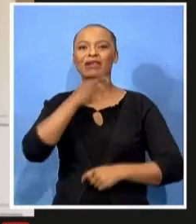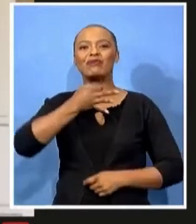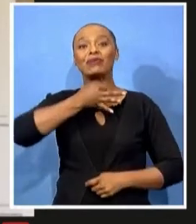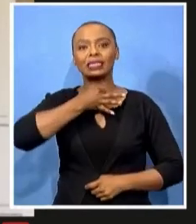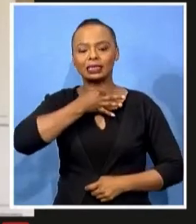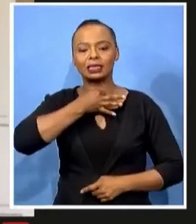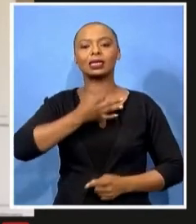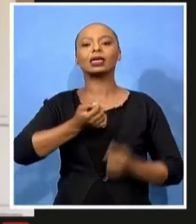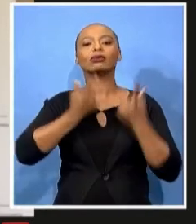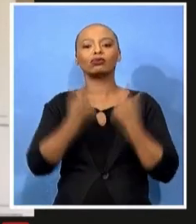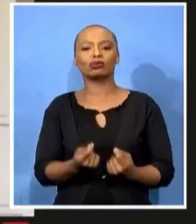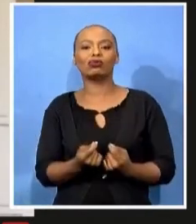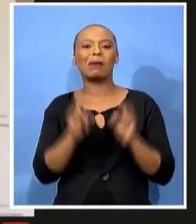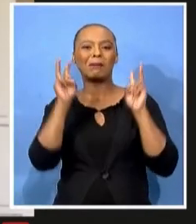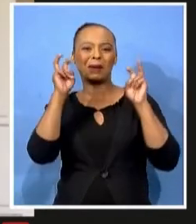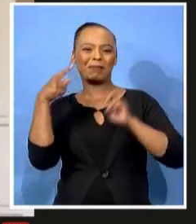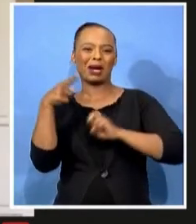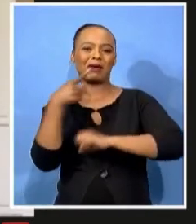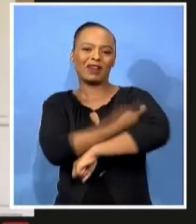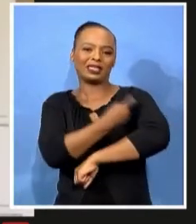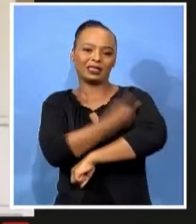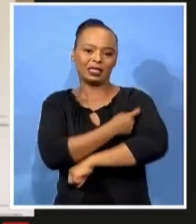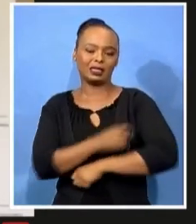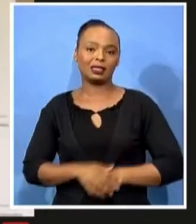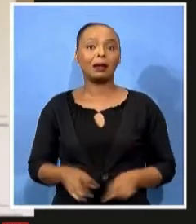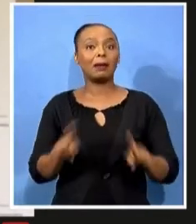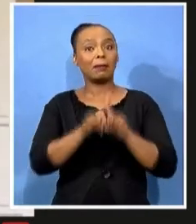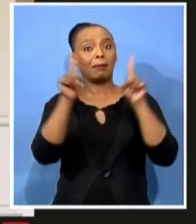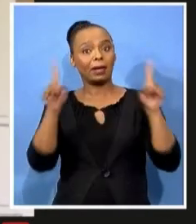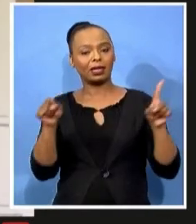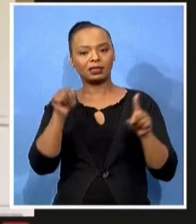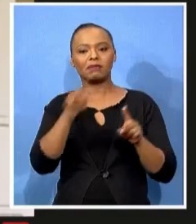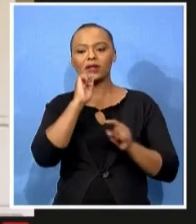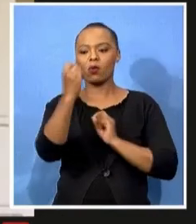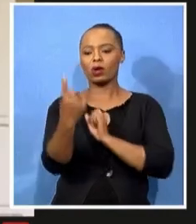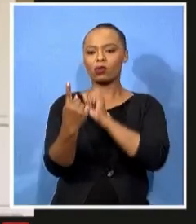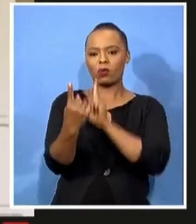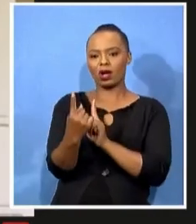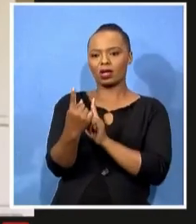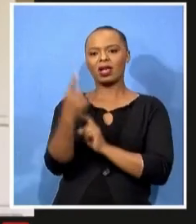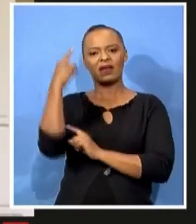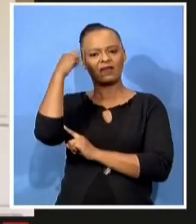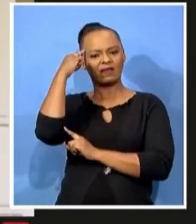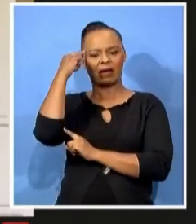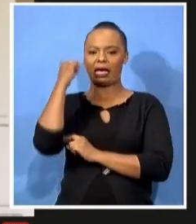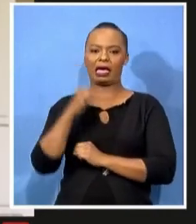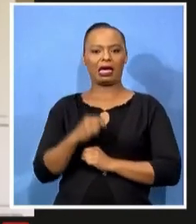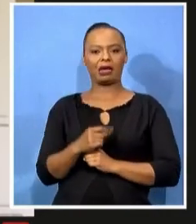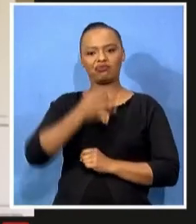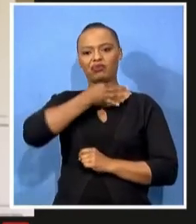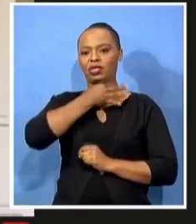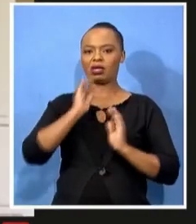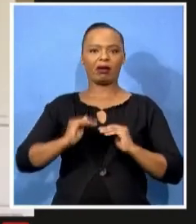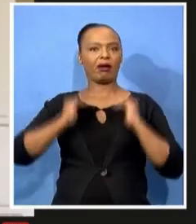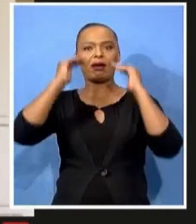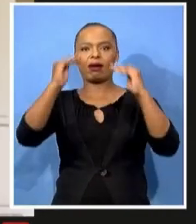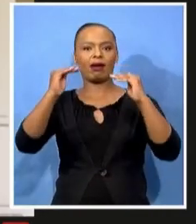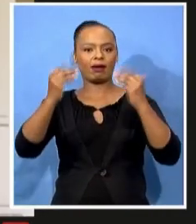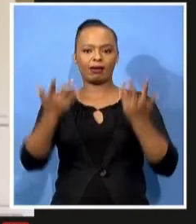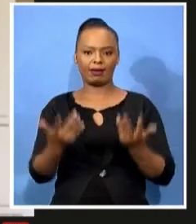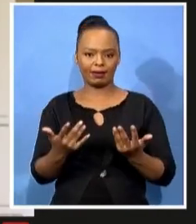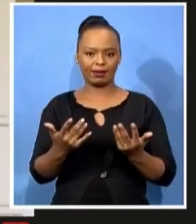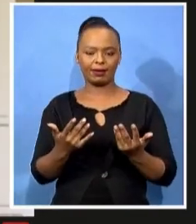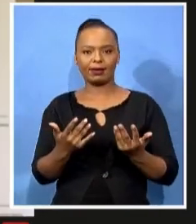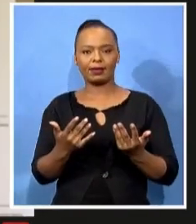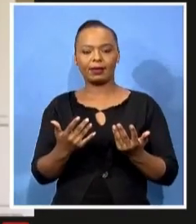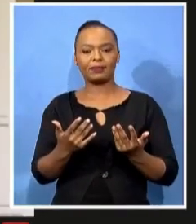though it would be a one-on-one. So we felt that the risk was too high between the two programs, and